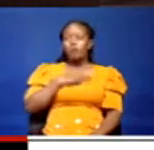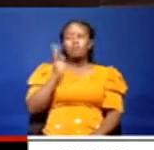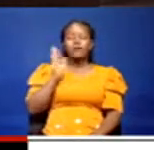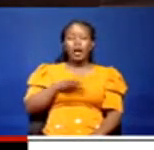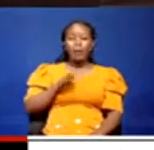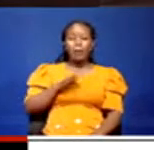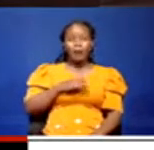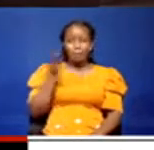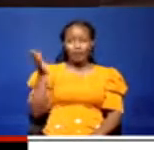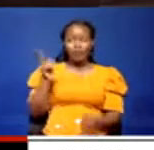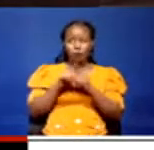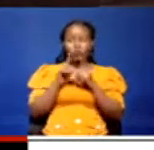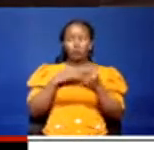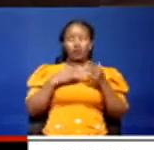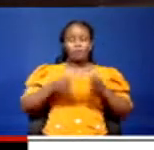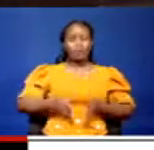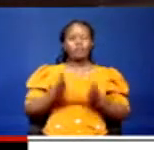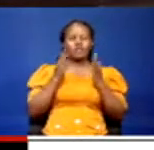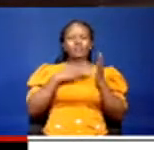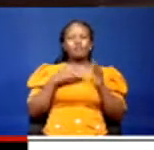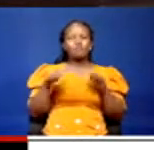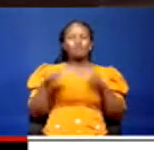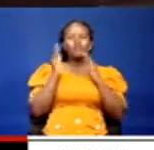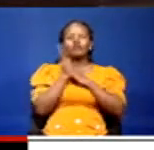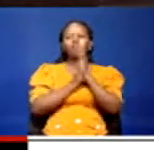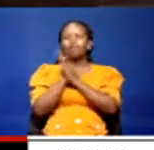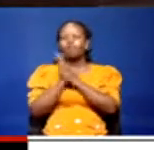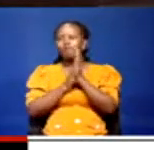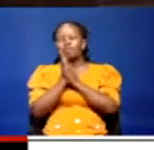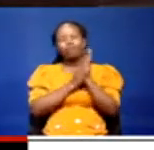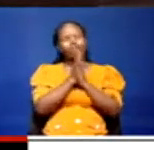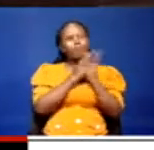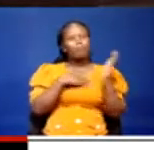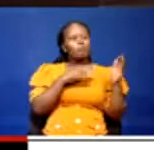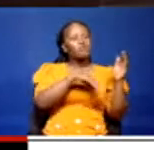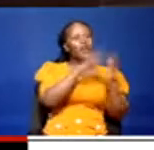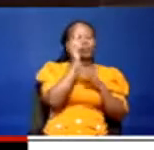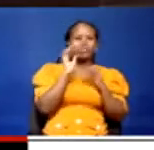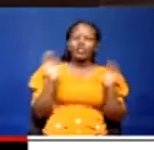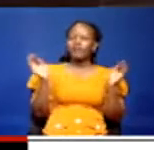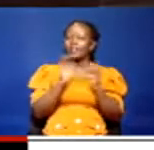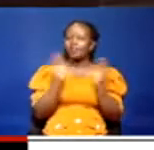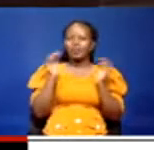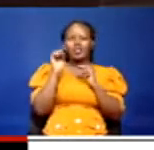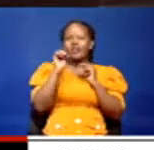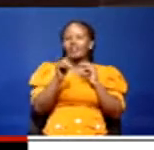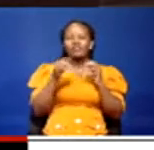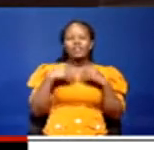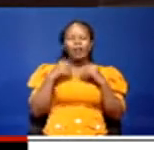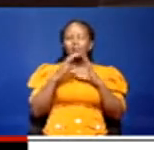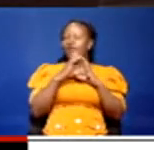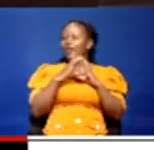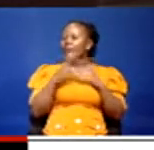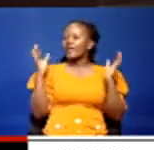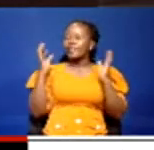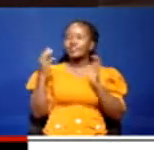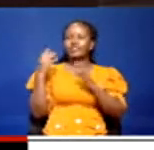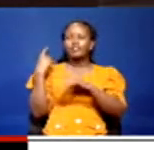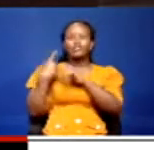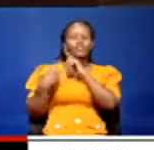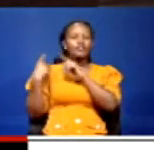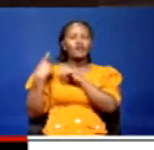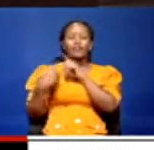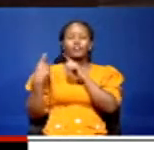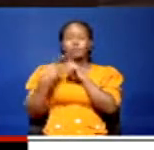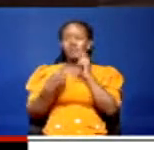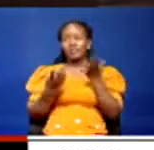that feeling of waiting to get a child. I could not move out of this place. It has been an extremely humbling experience. I don't know,